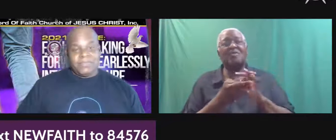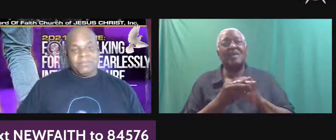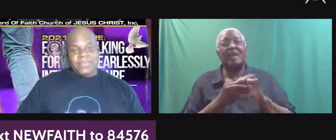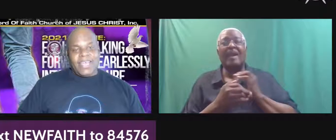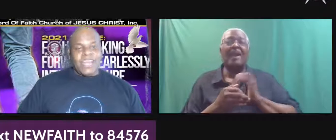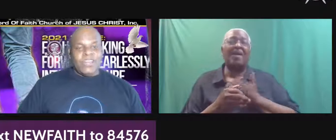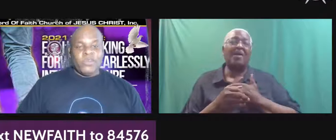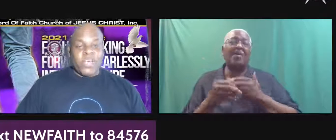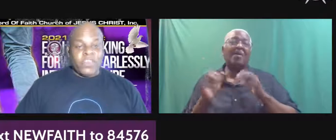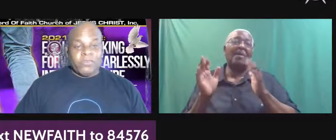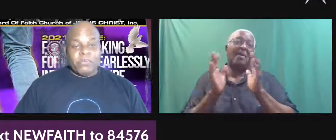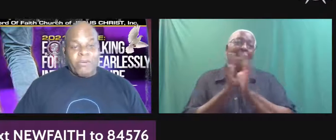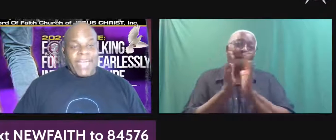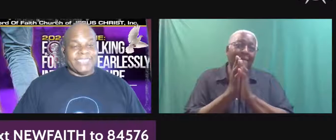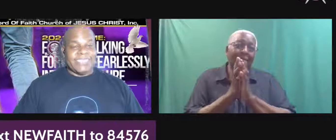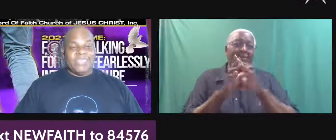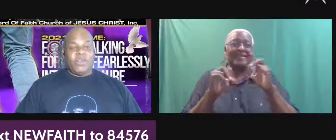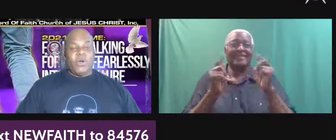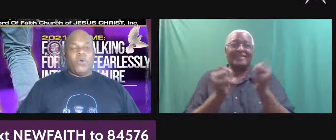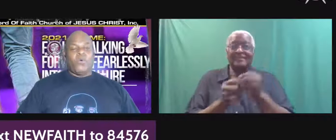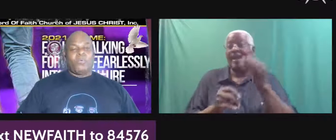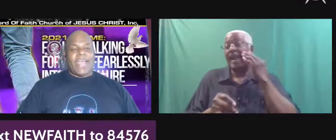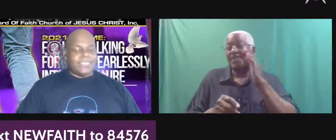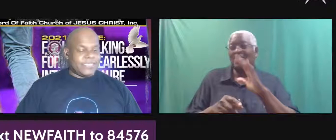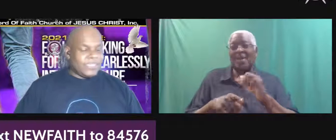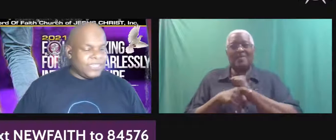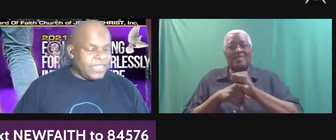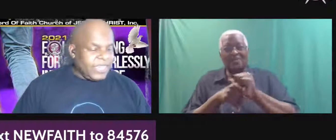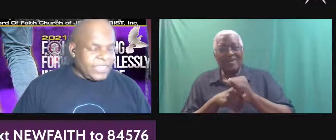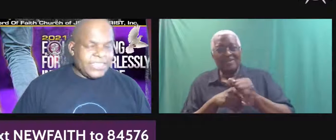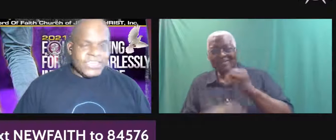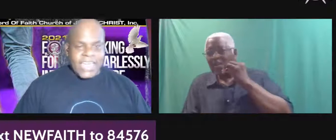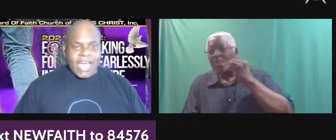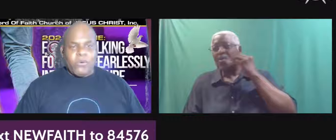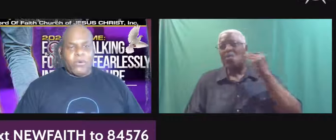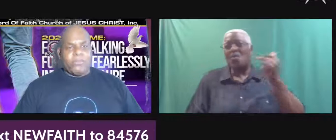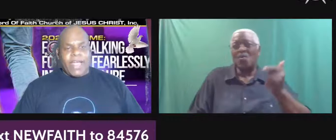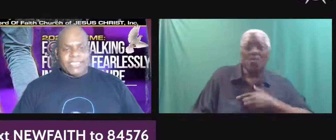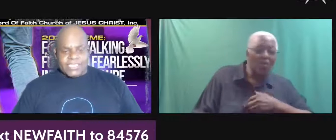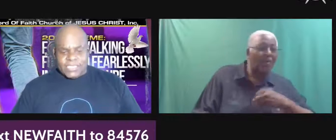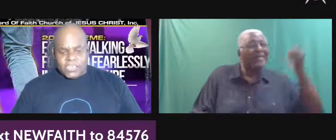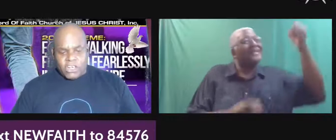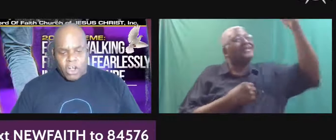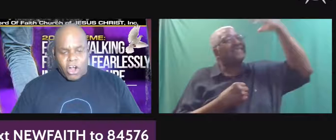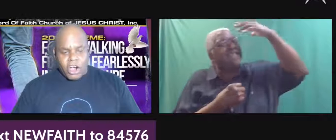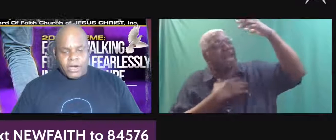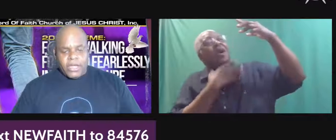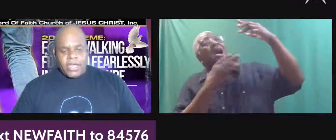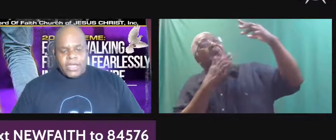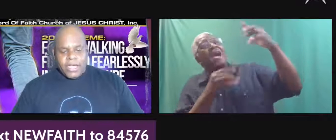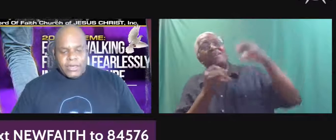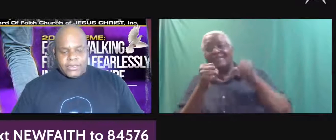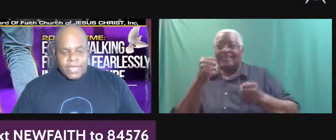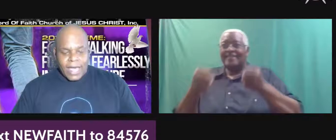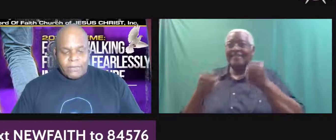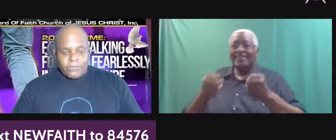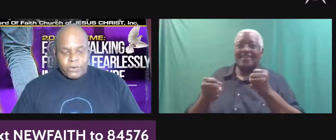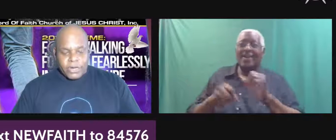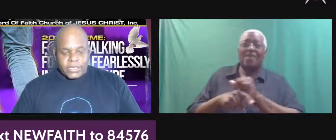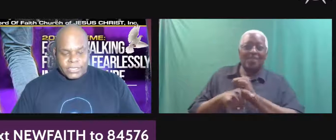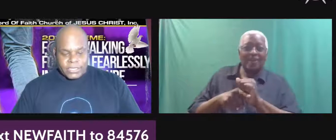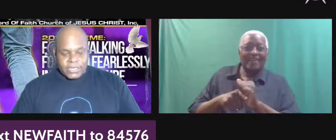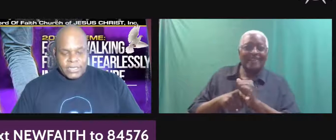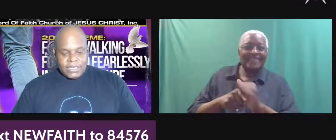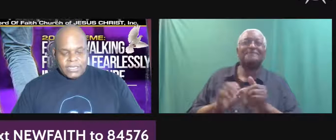praise team. I know y'all have been practicing at home, practicing in the shower, practicing in the car, and it's time